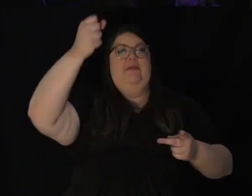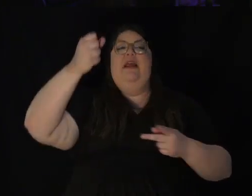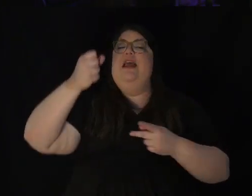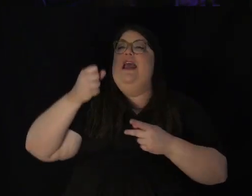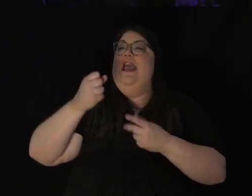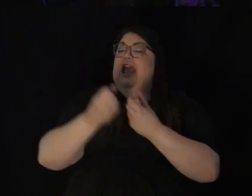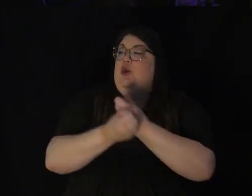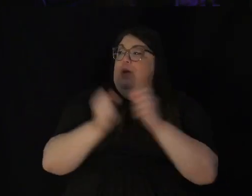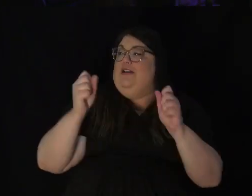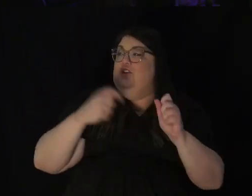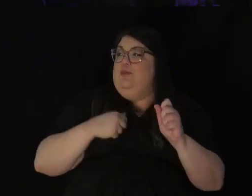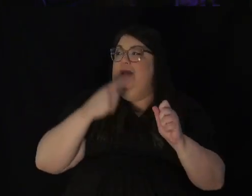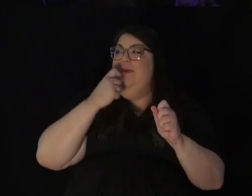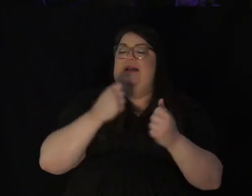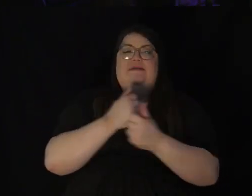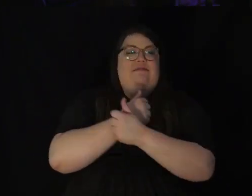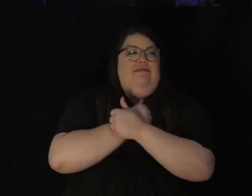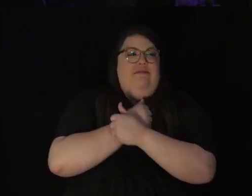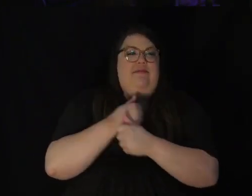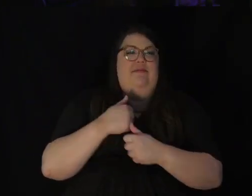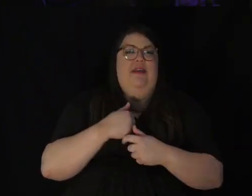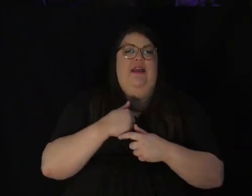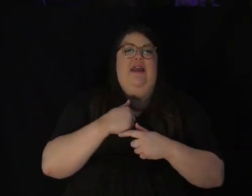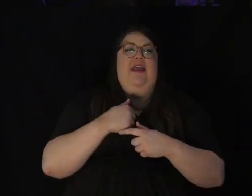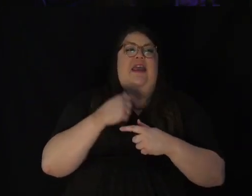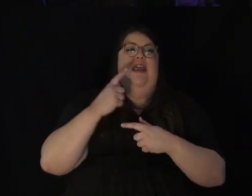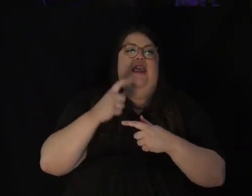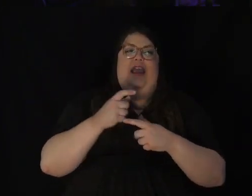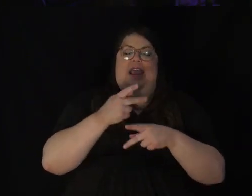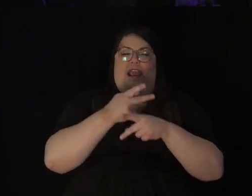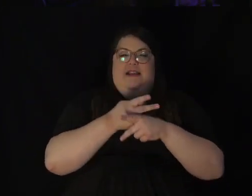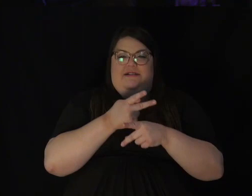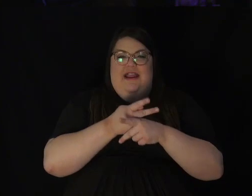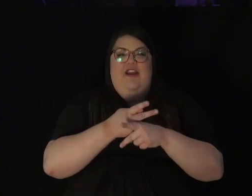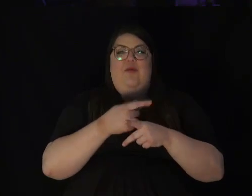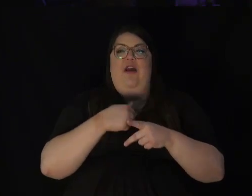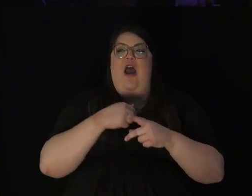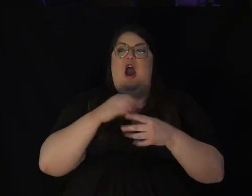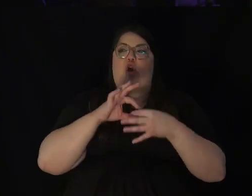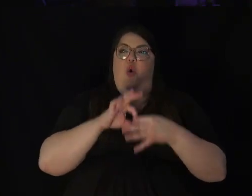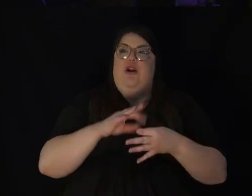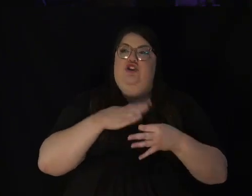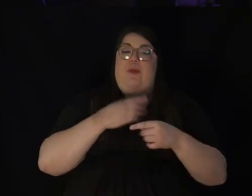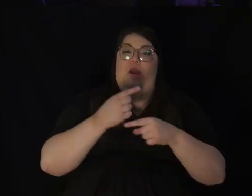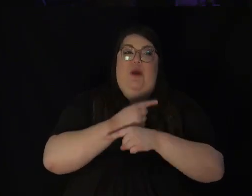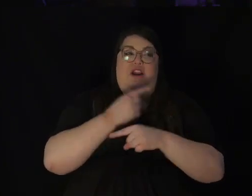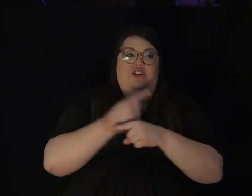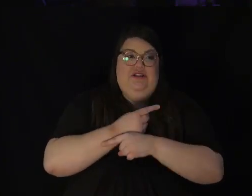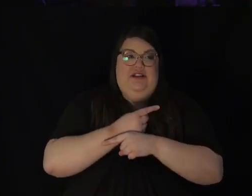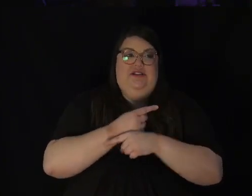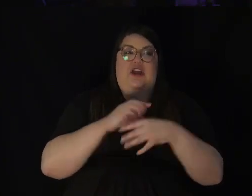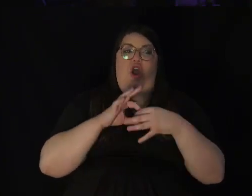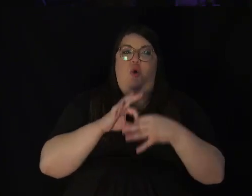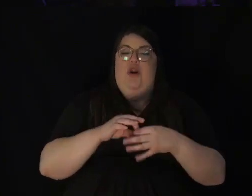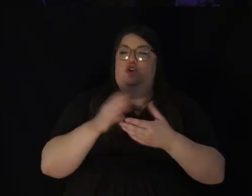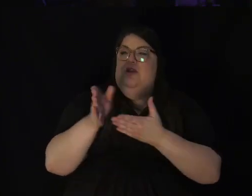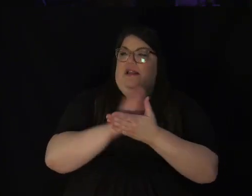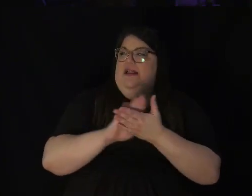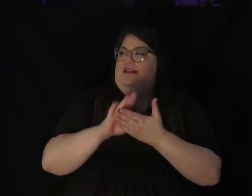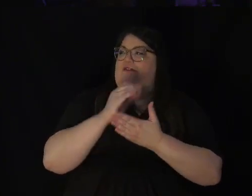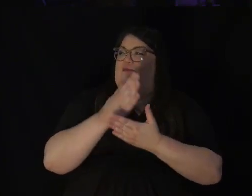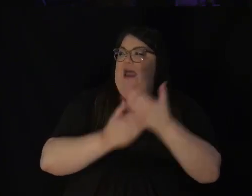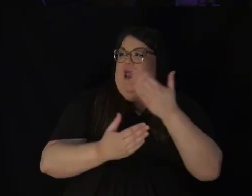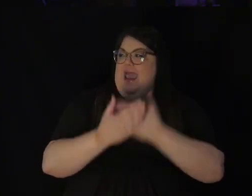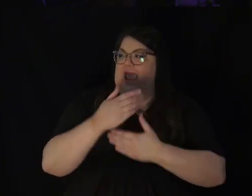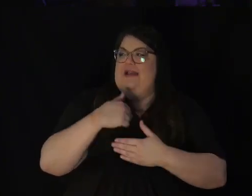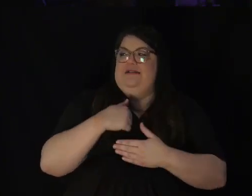me. The Lord has dealt with me according to my righteousness. According to the cleanness of my hands, he has rewarded